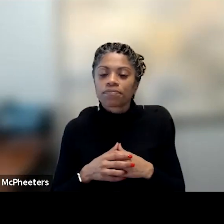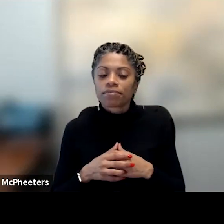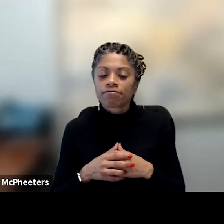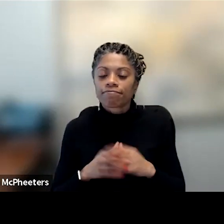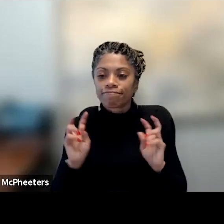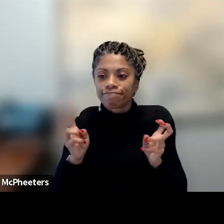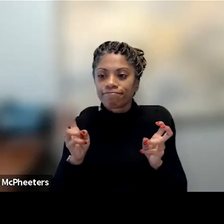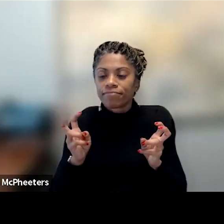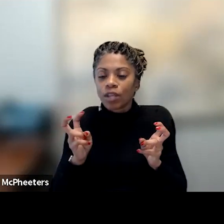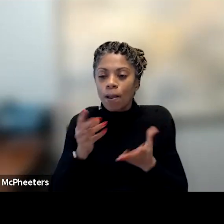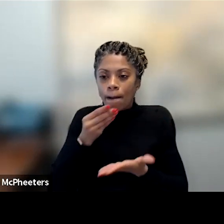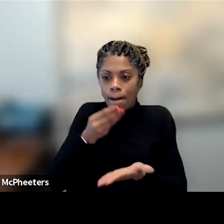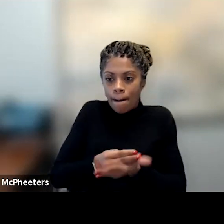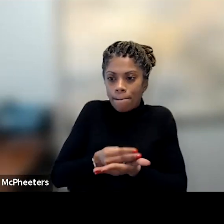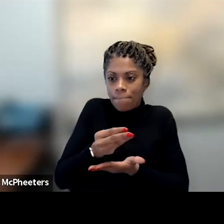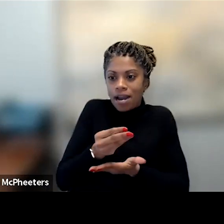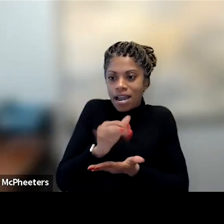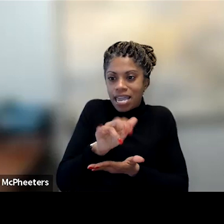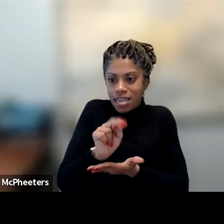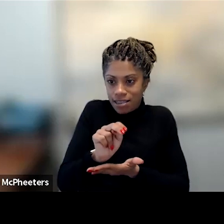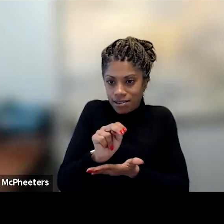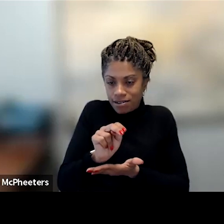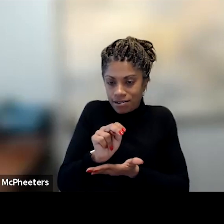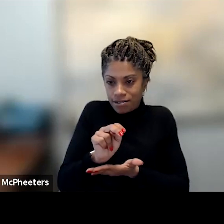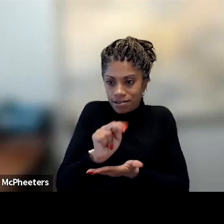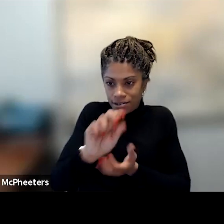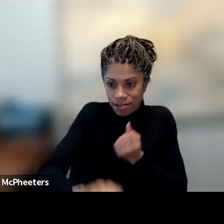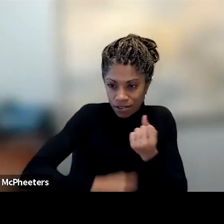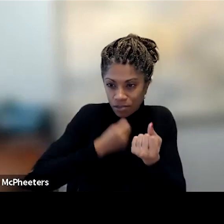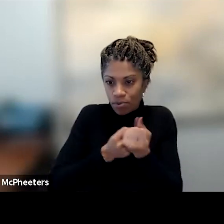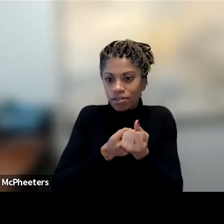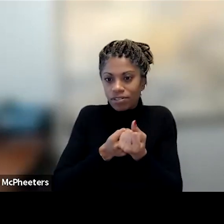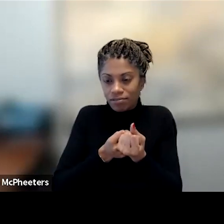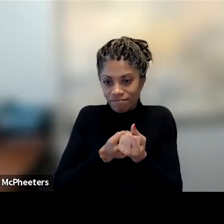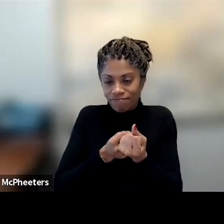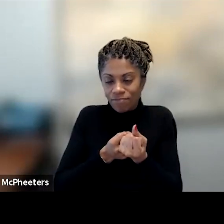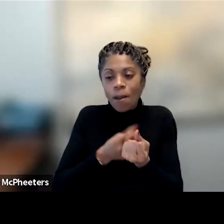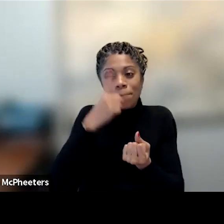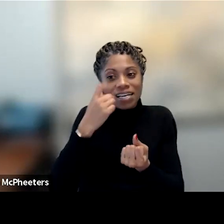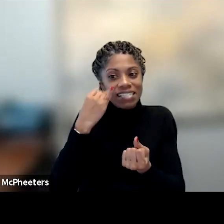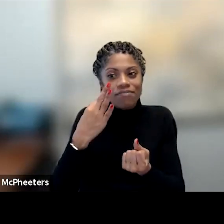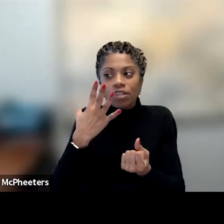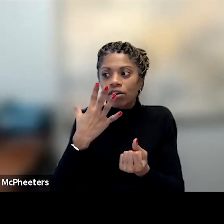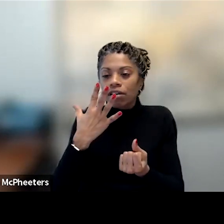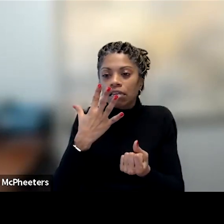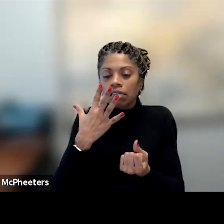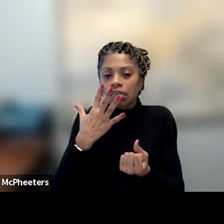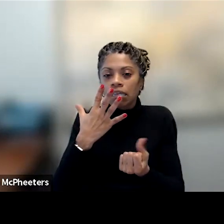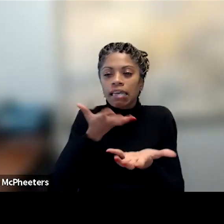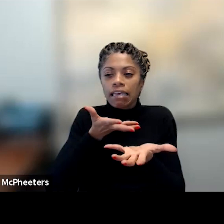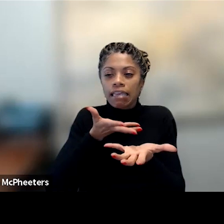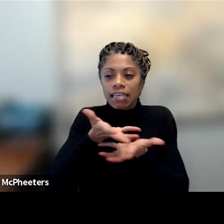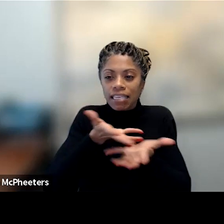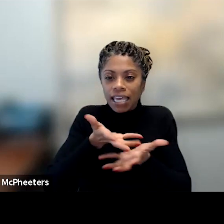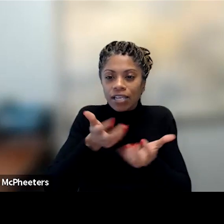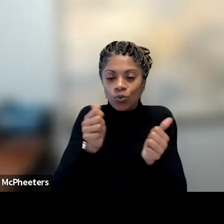for the expertise of the communication professional when they sit outside of the programmatic or issue-specific teams.